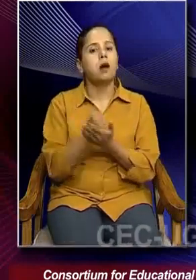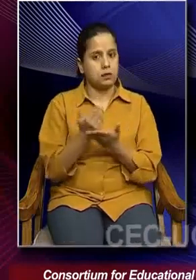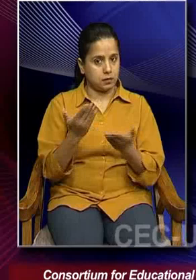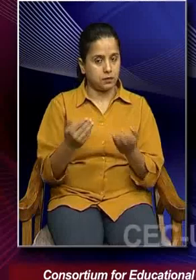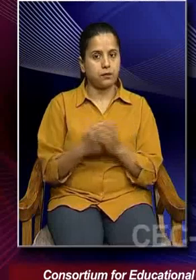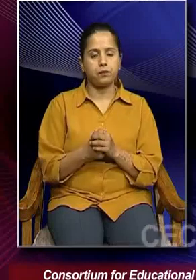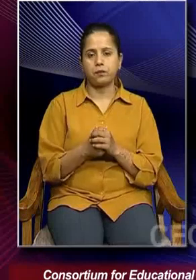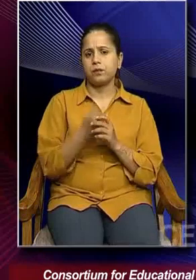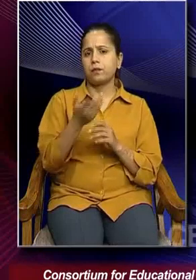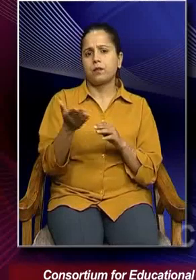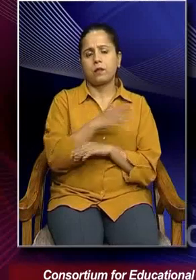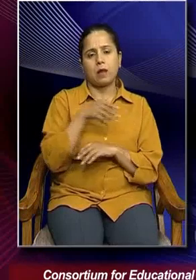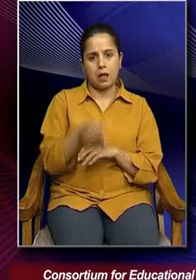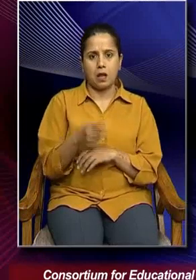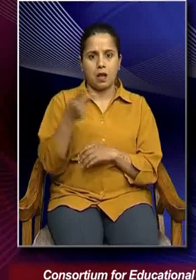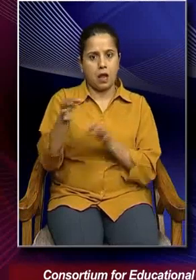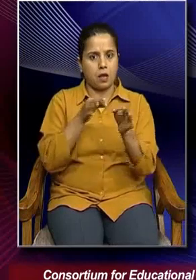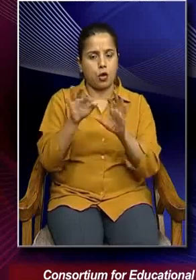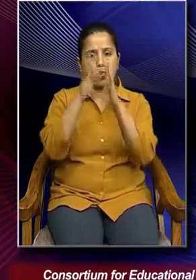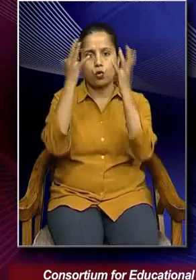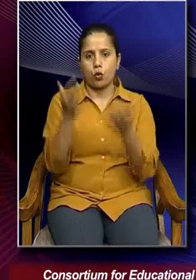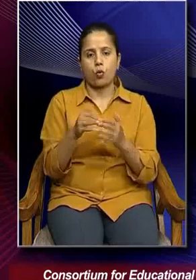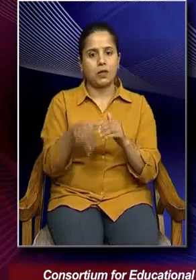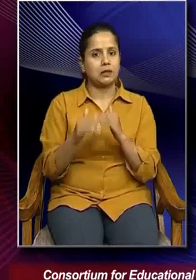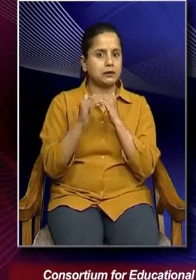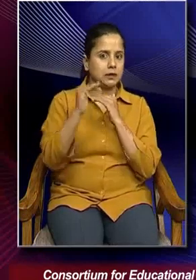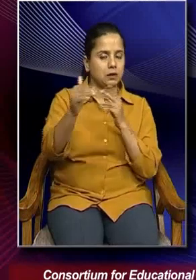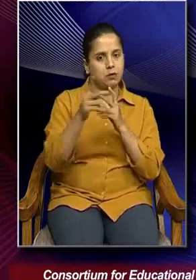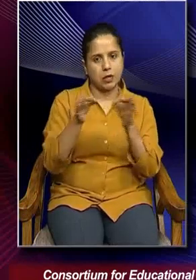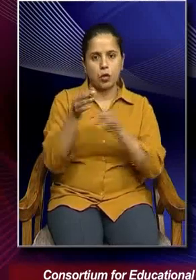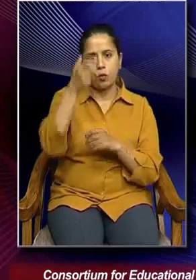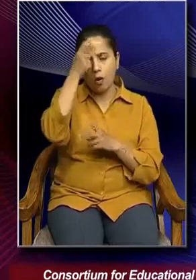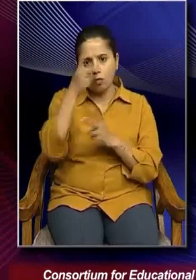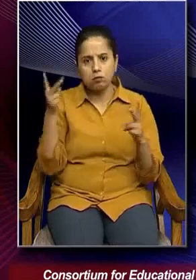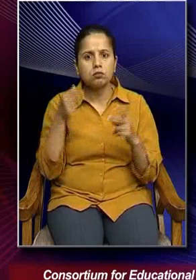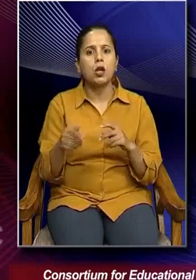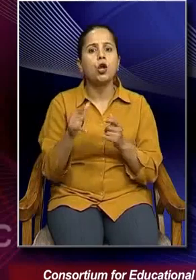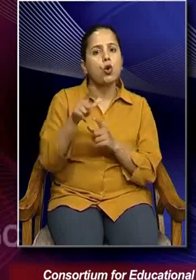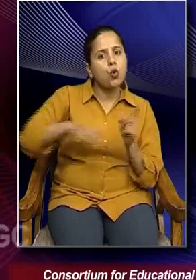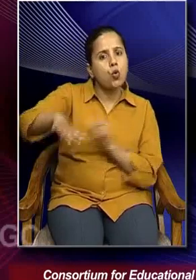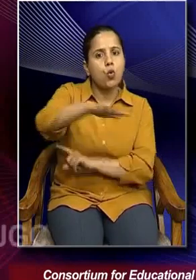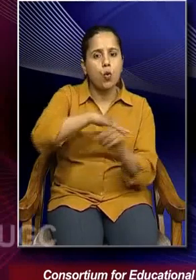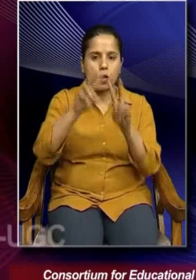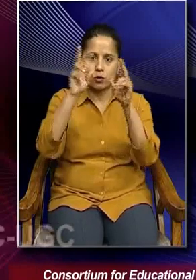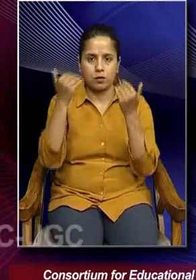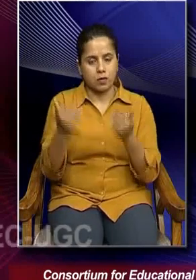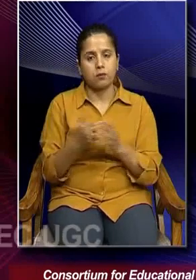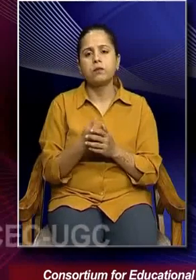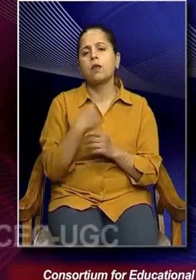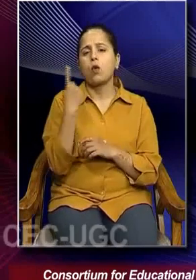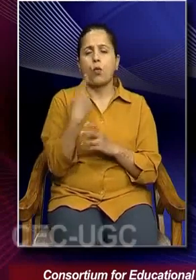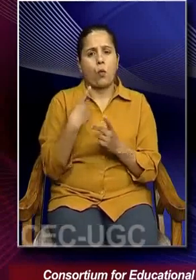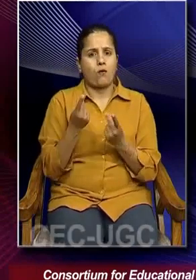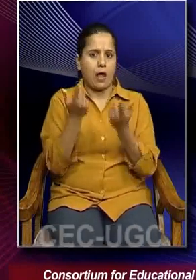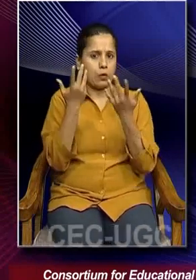So, before entering into the global sustainability, issues and coming to the local sustainability issues, just to